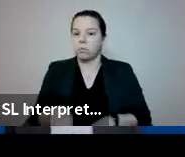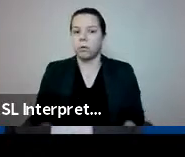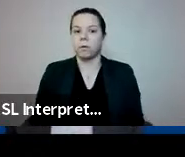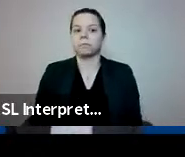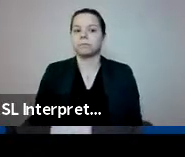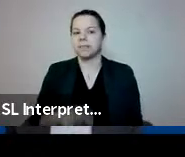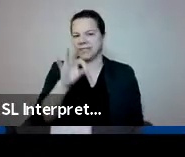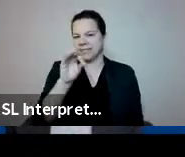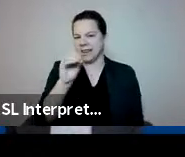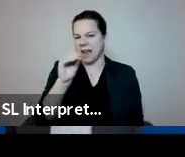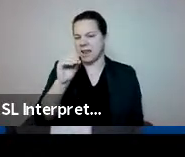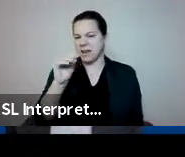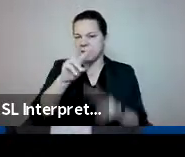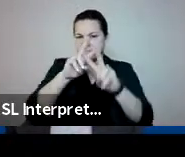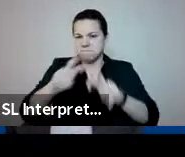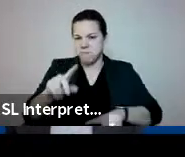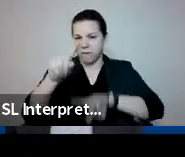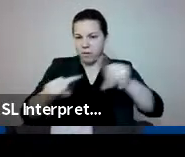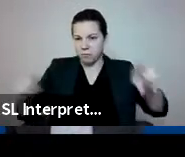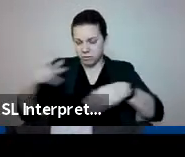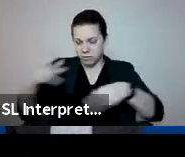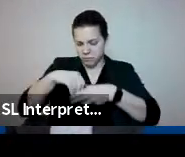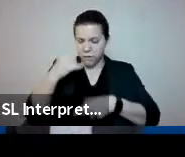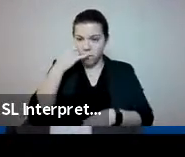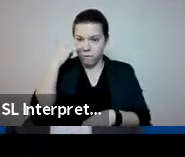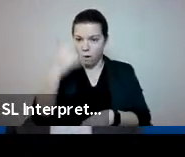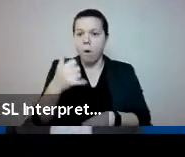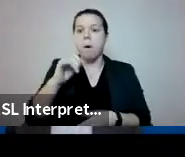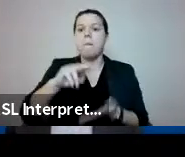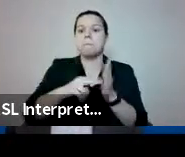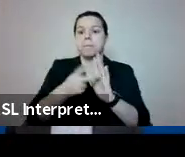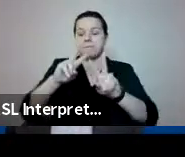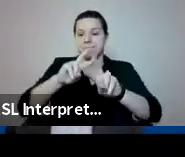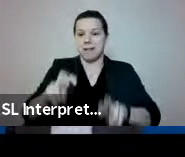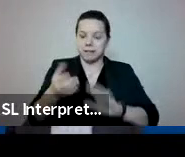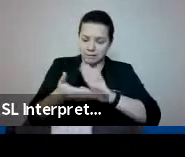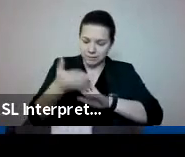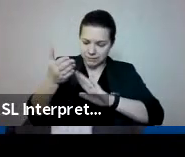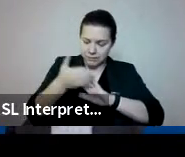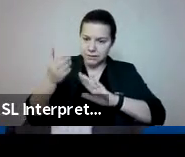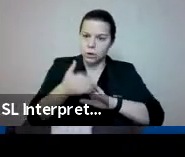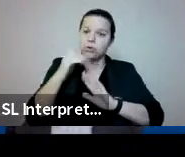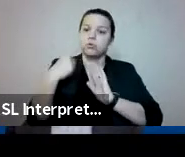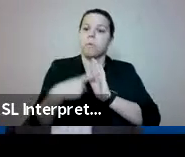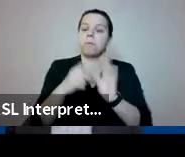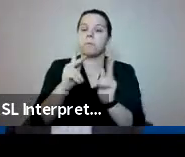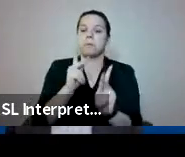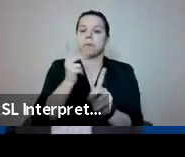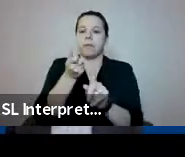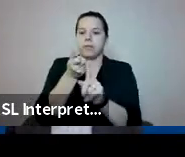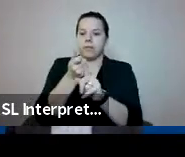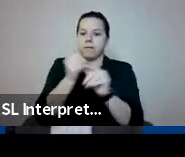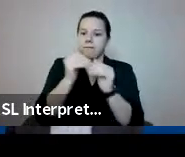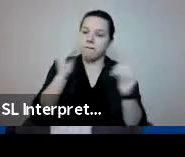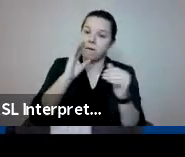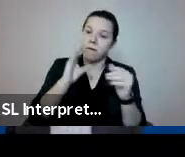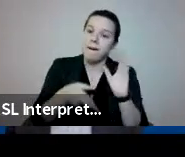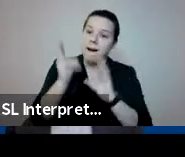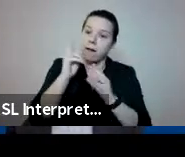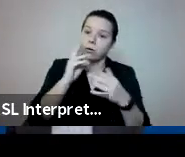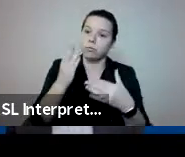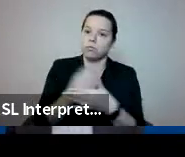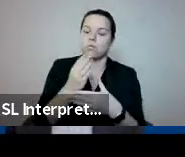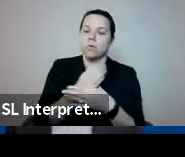analytic variables captured in the phone survey, the analyses conducted to date have shown that people's degree of being highly annoyed by aircraft noise is